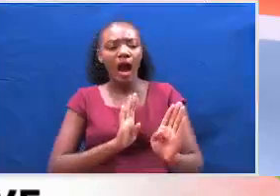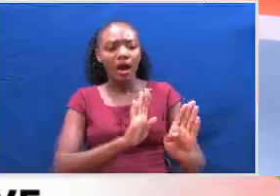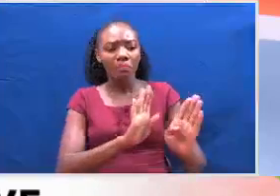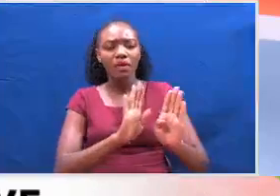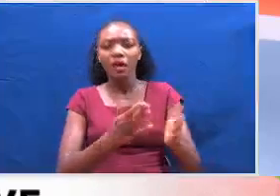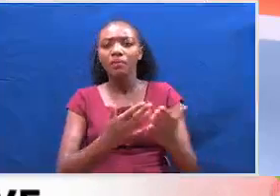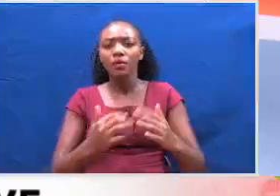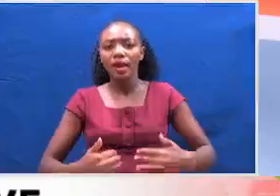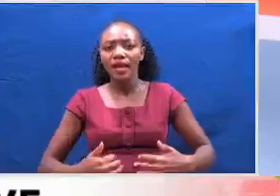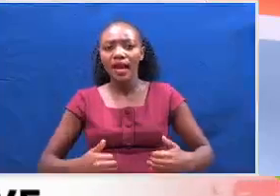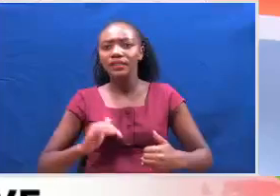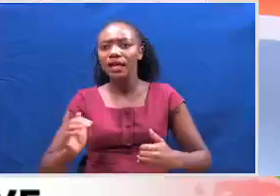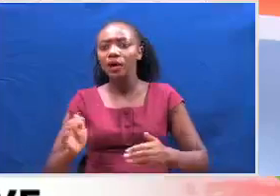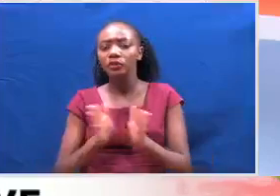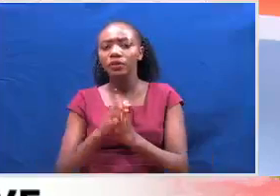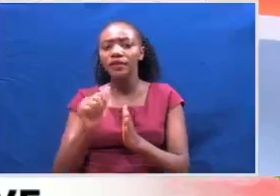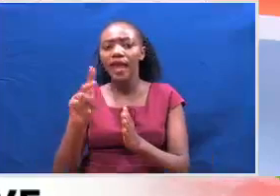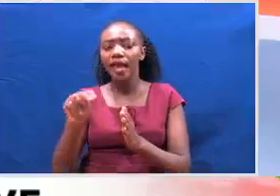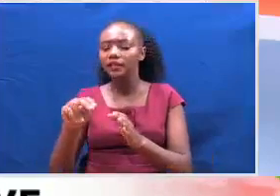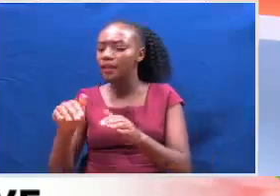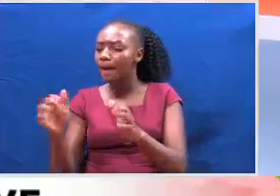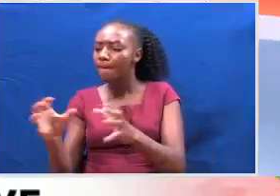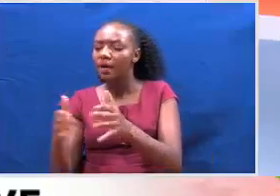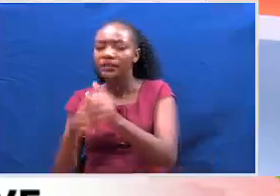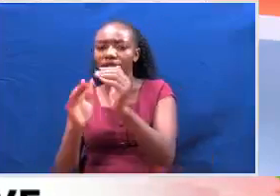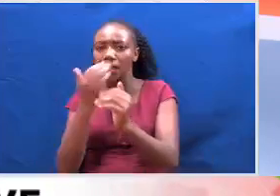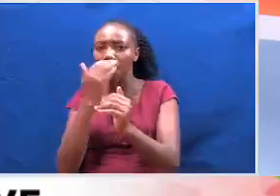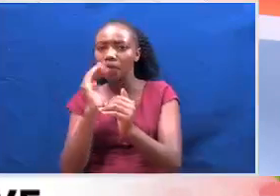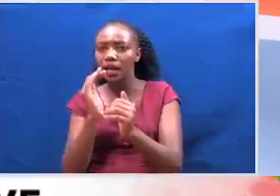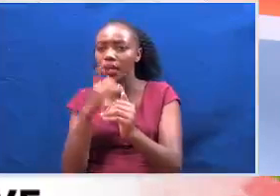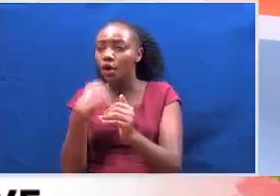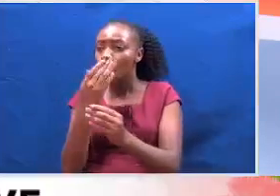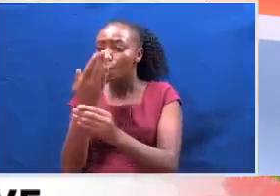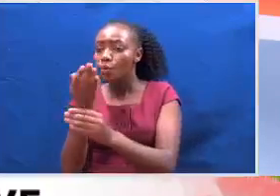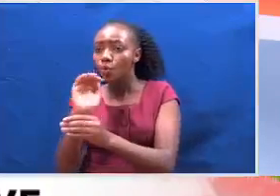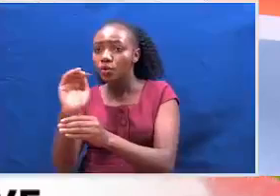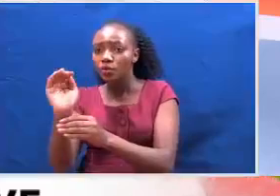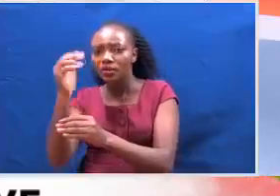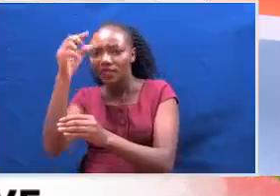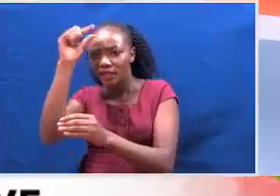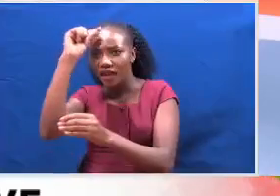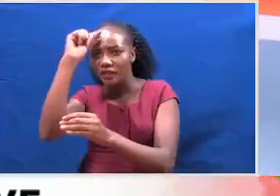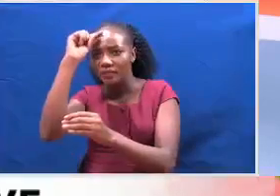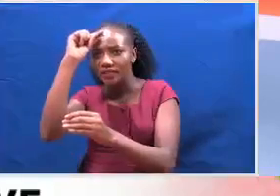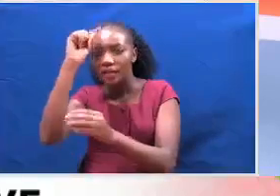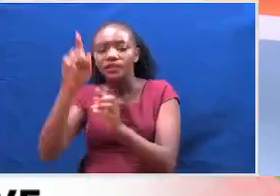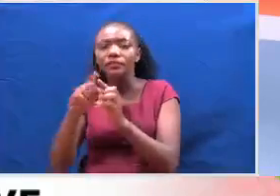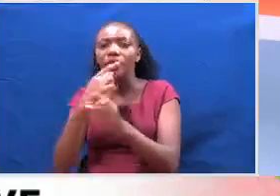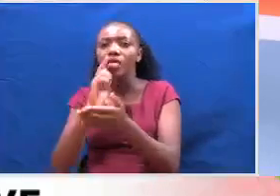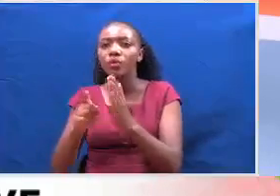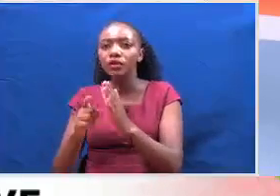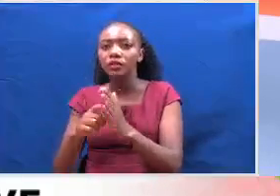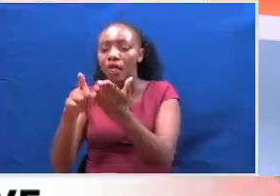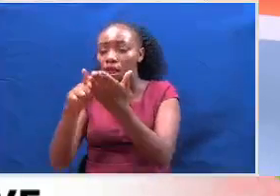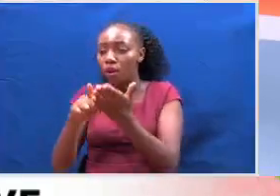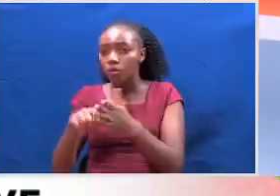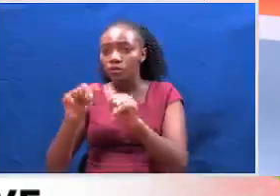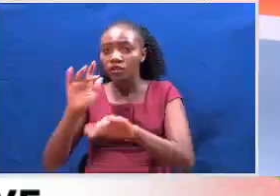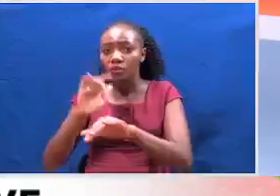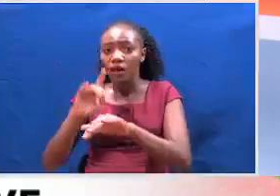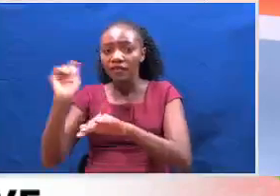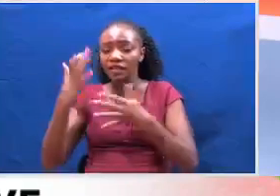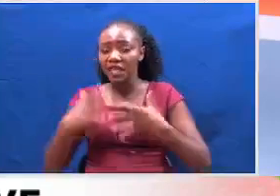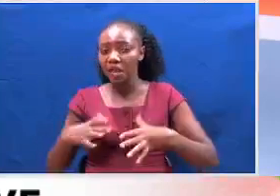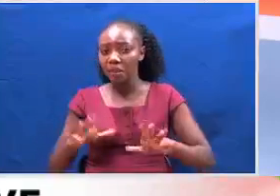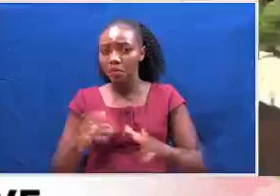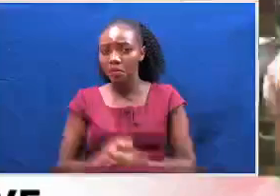County, with ANC party leader Musalia Mudavadi cautioning the government that its high appetite for loans could have a ripple effect on